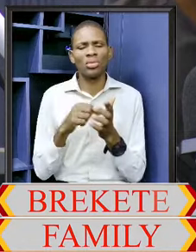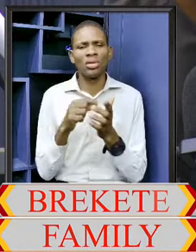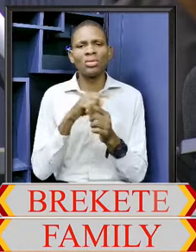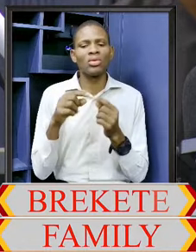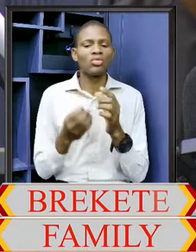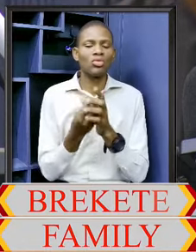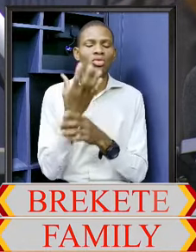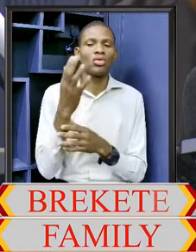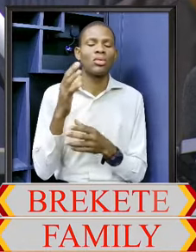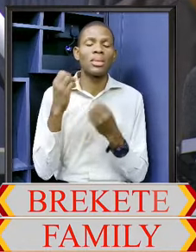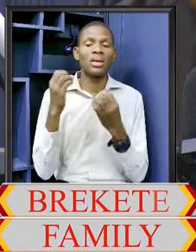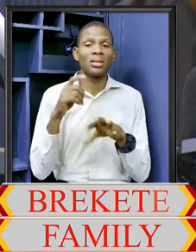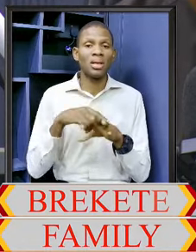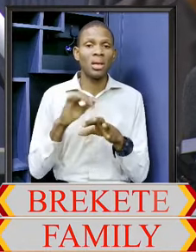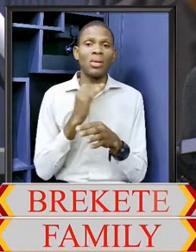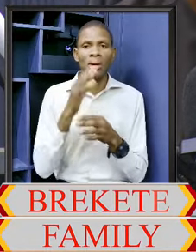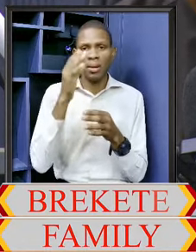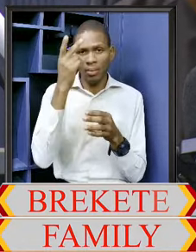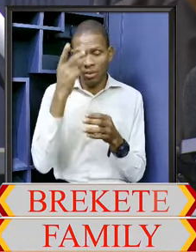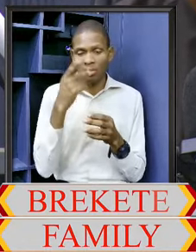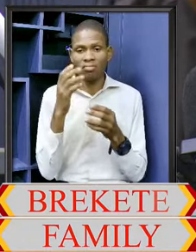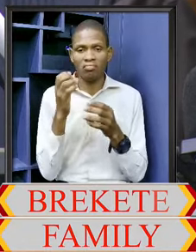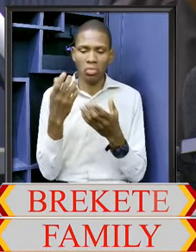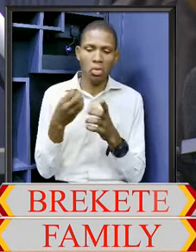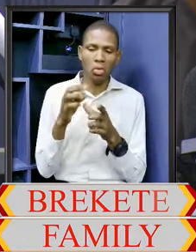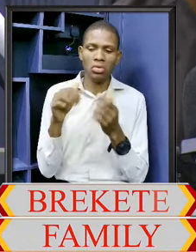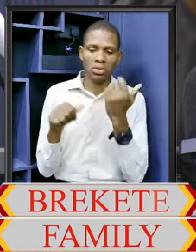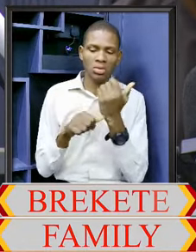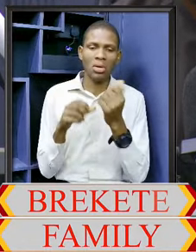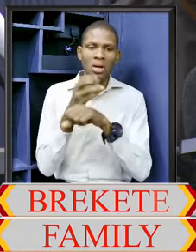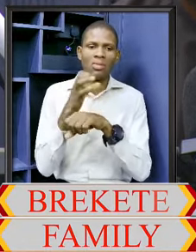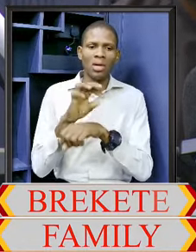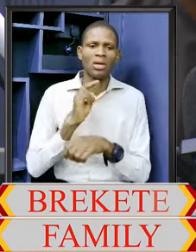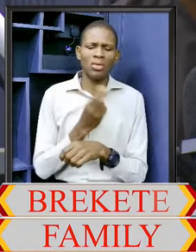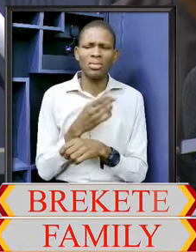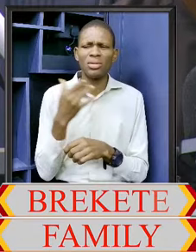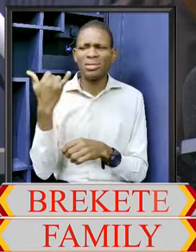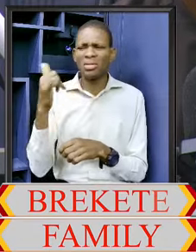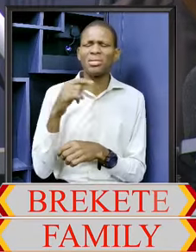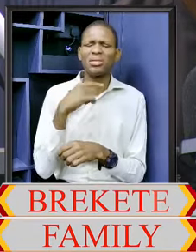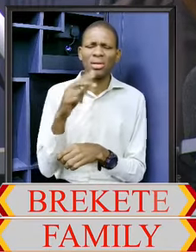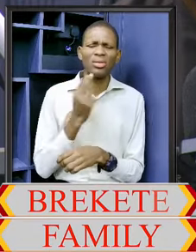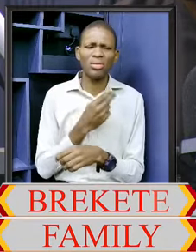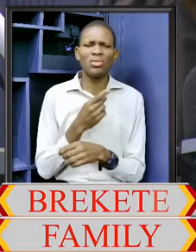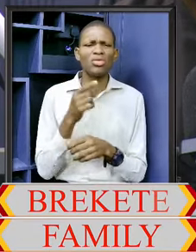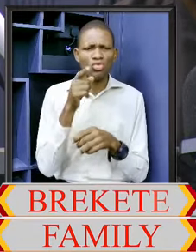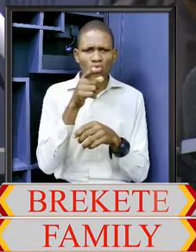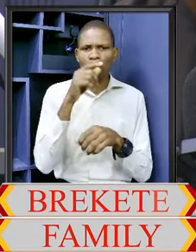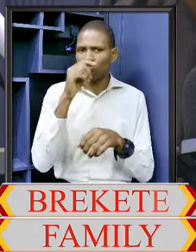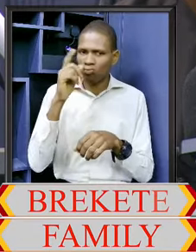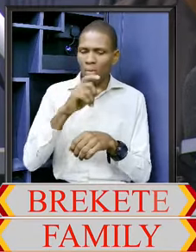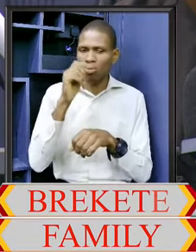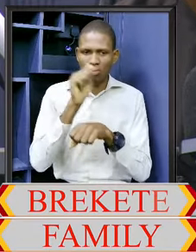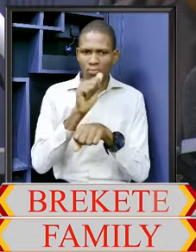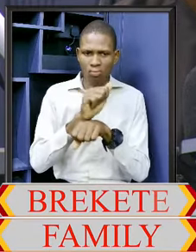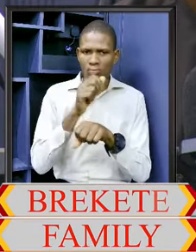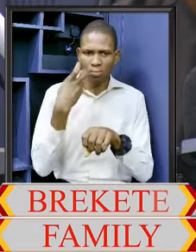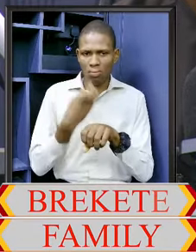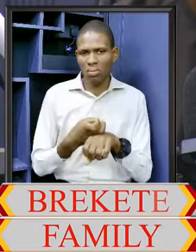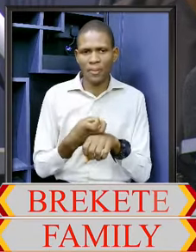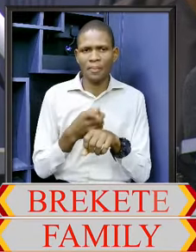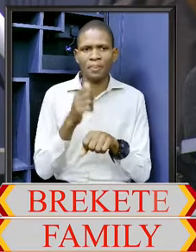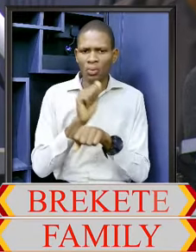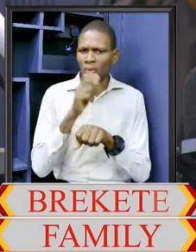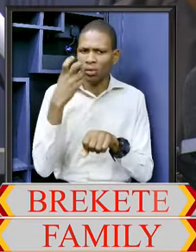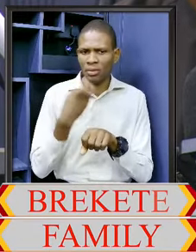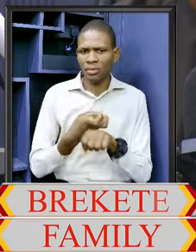they advise us or people will be senior to us, they go they tell us, work hard. Work hard.